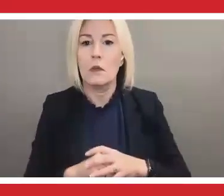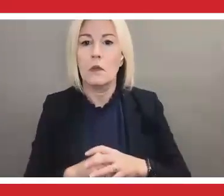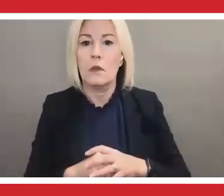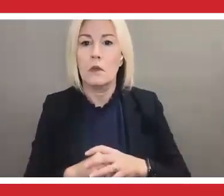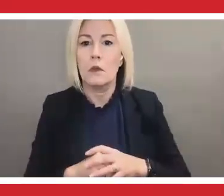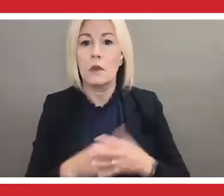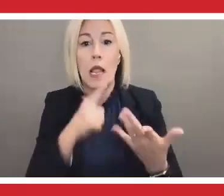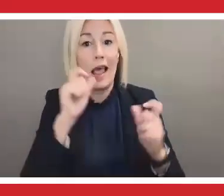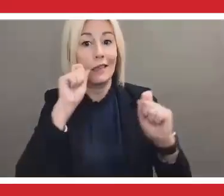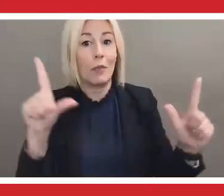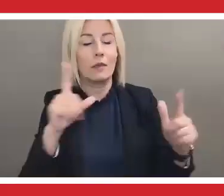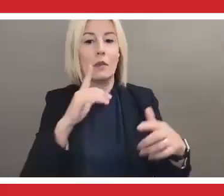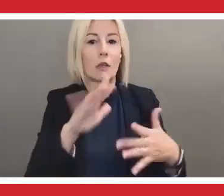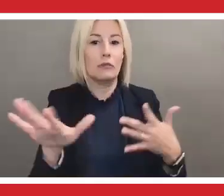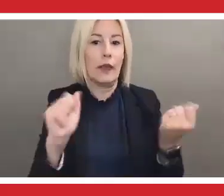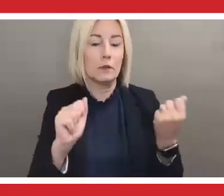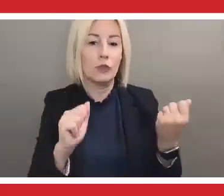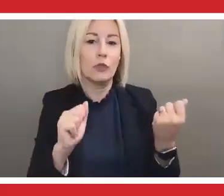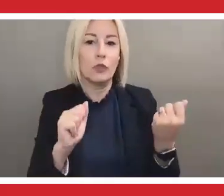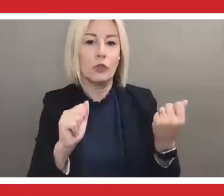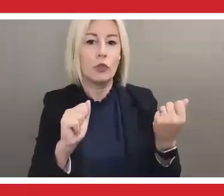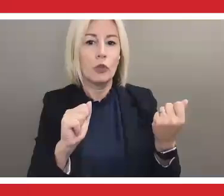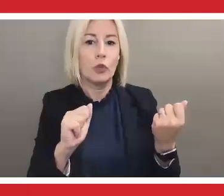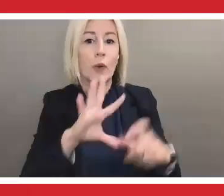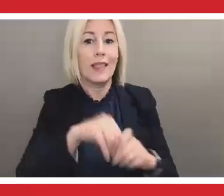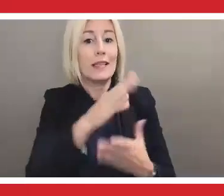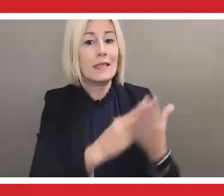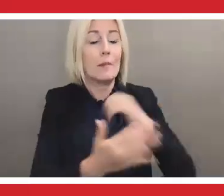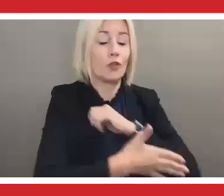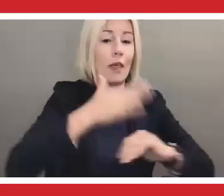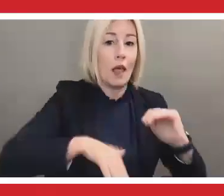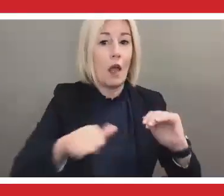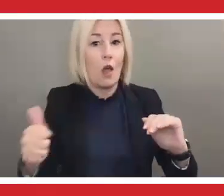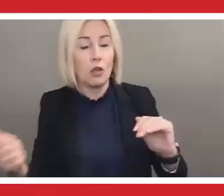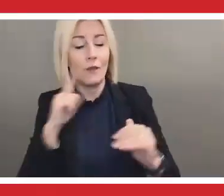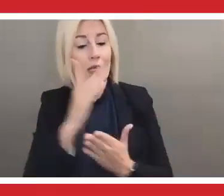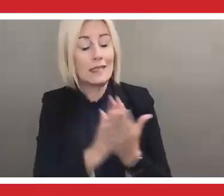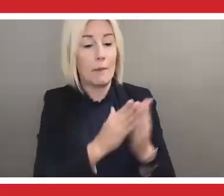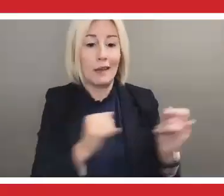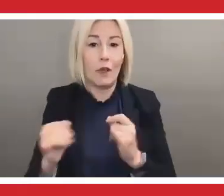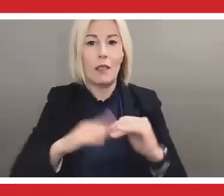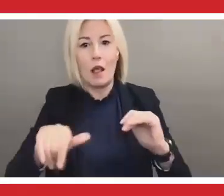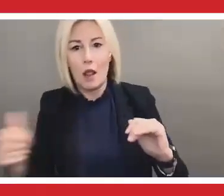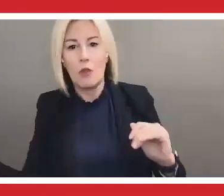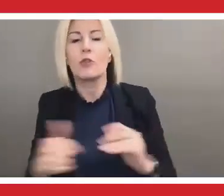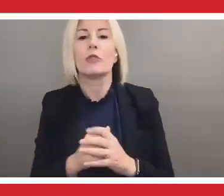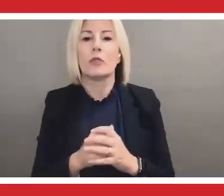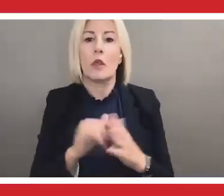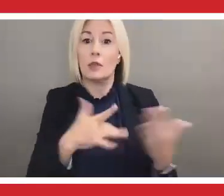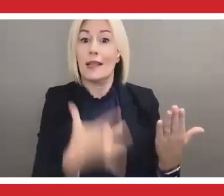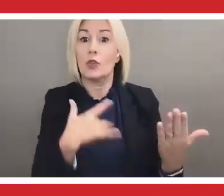is faster in some countries than in others, for some individuals than in others. There's a tendency, therefore, to increase